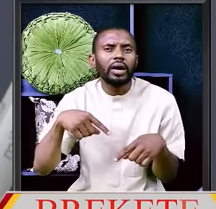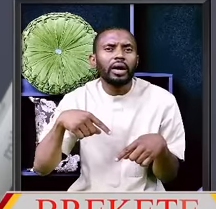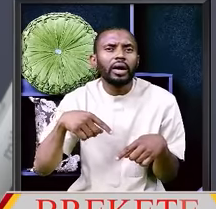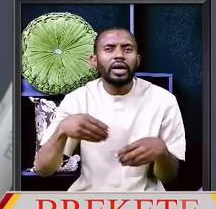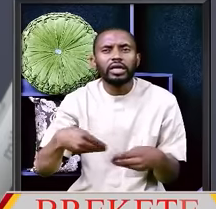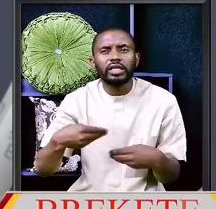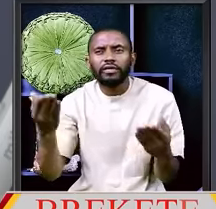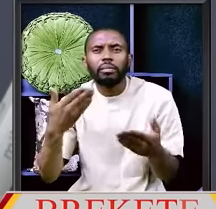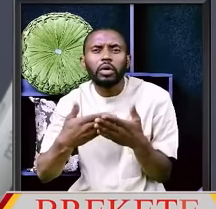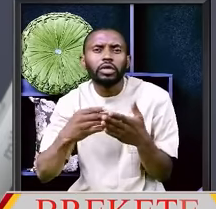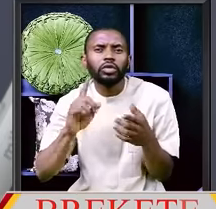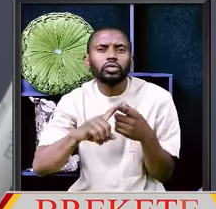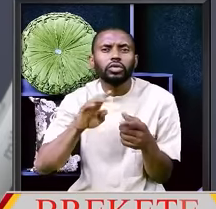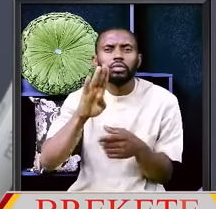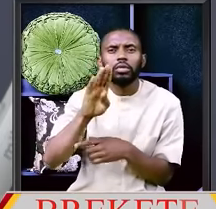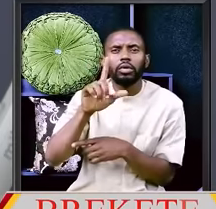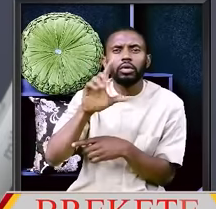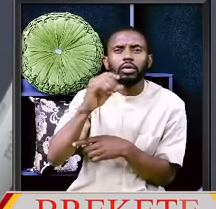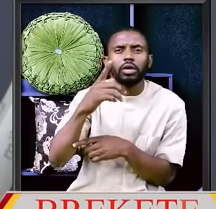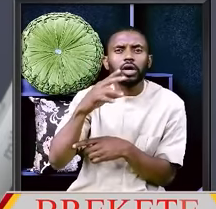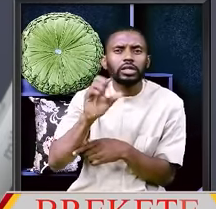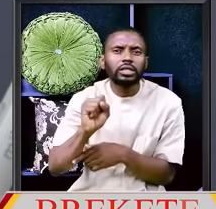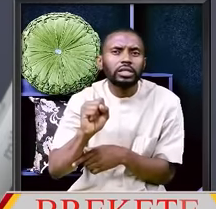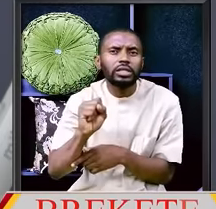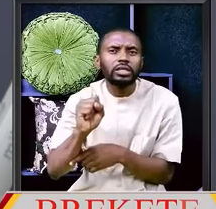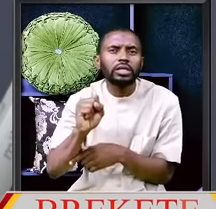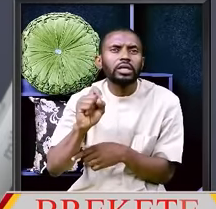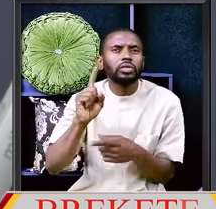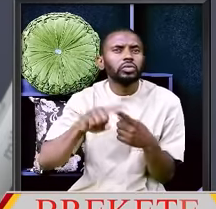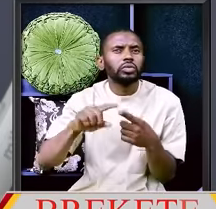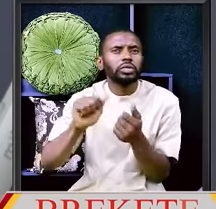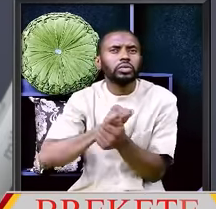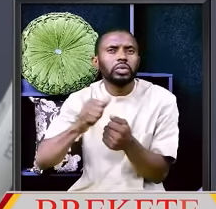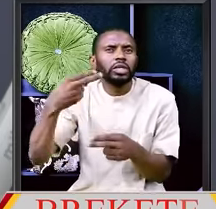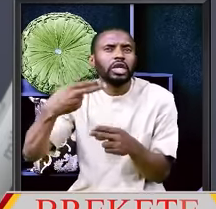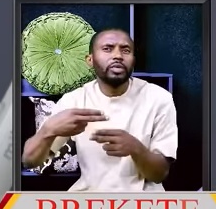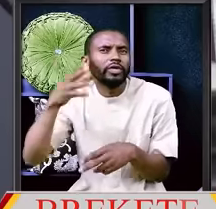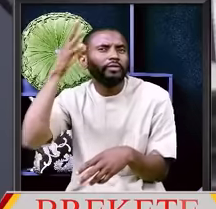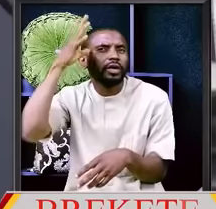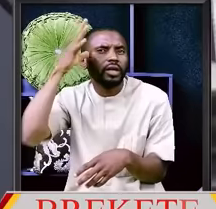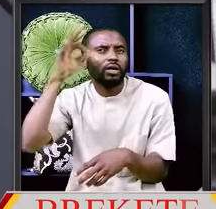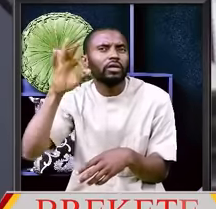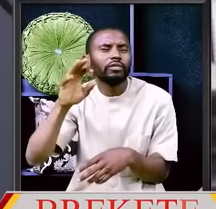giving money to bloggers to actually eliminate the father